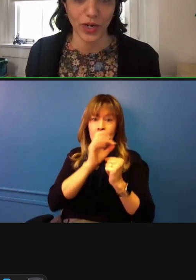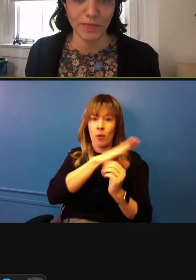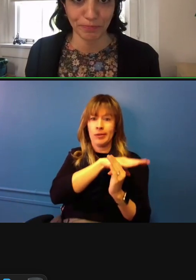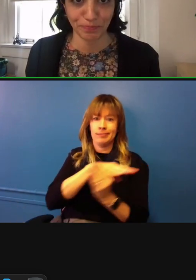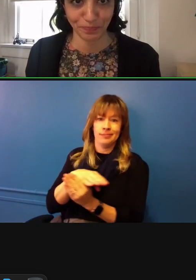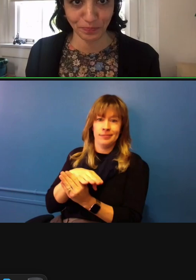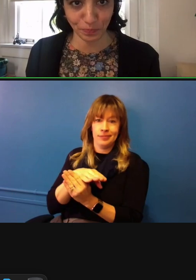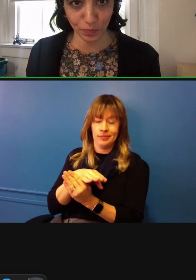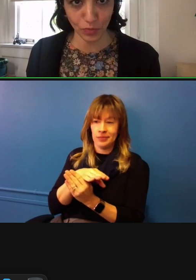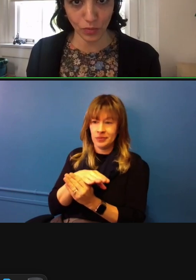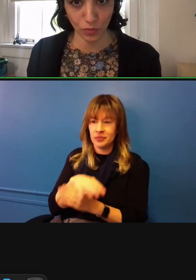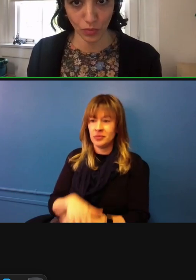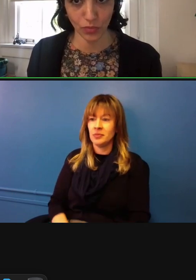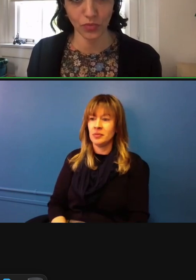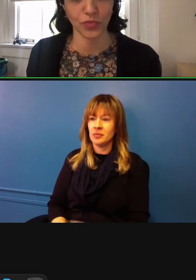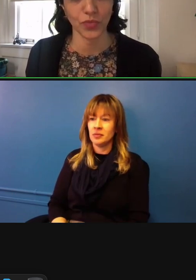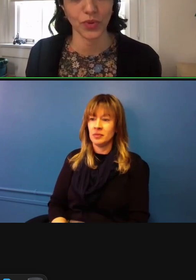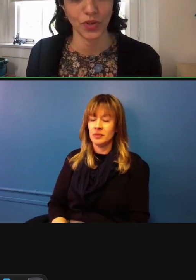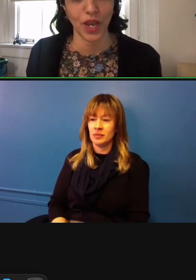or hinder it.